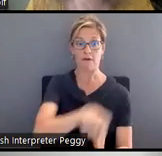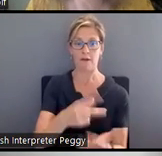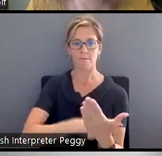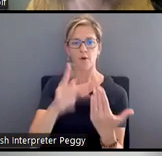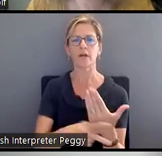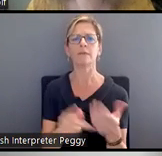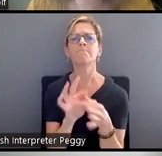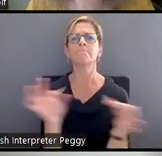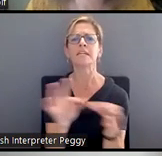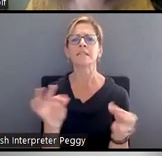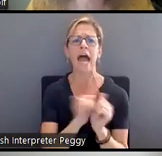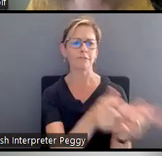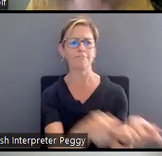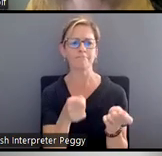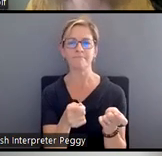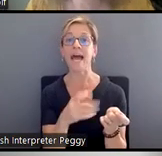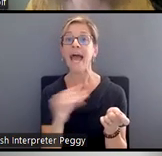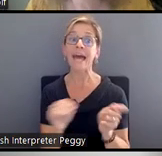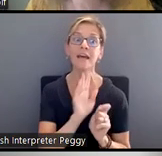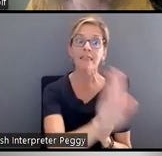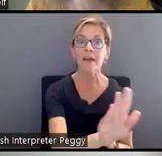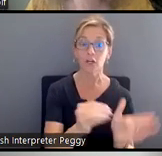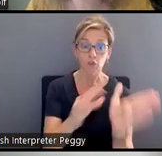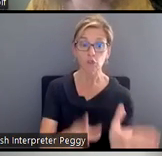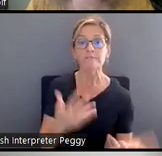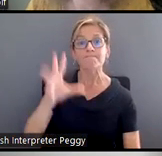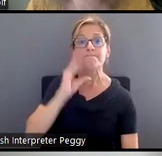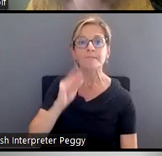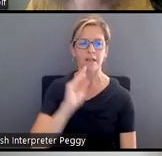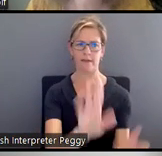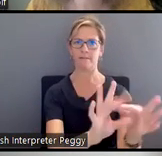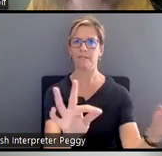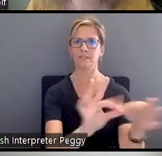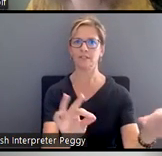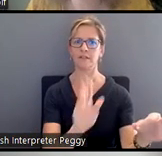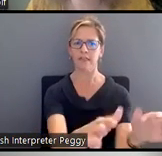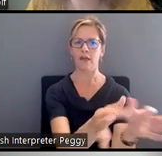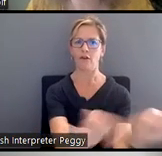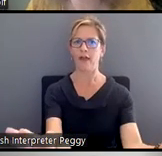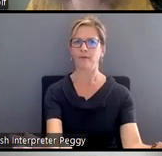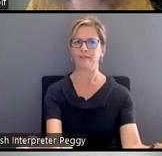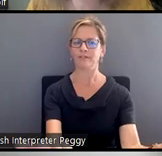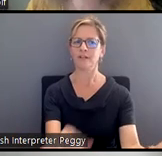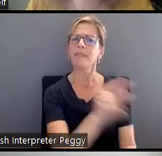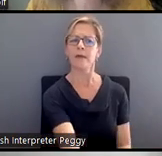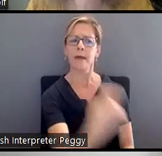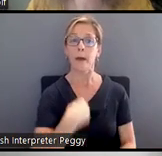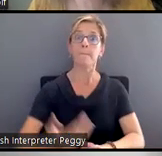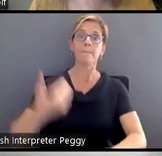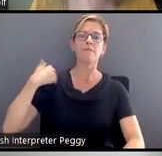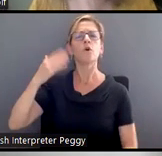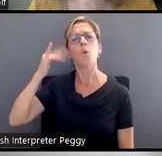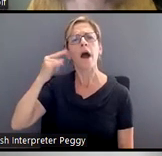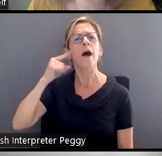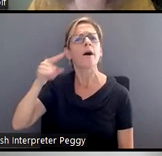think about, what did they say about us? What is their language? What were they looking for when they came to us? And